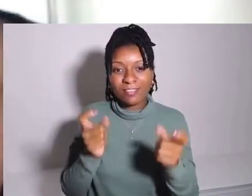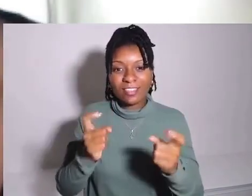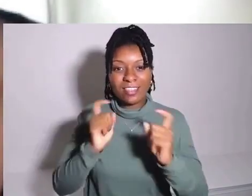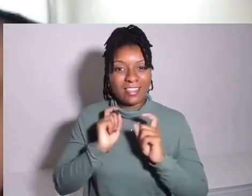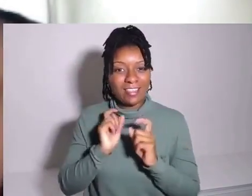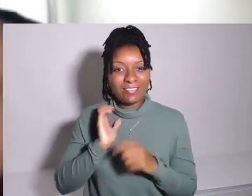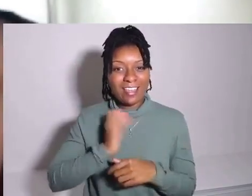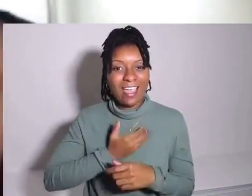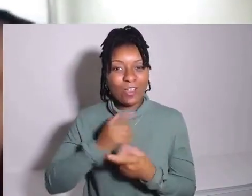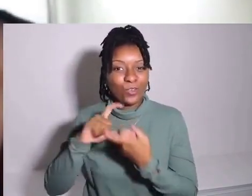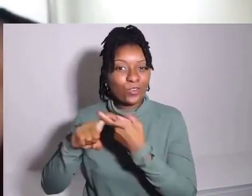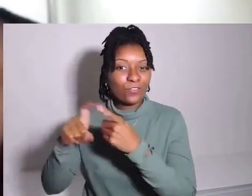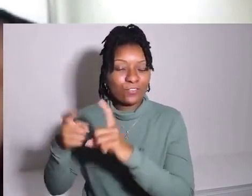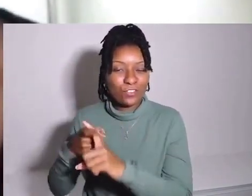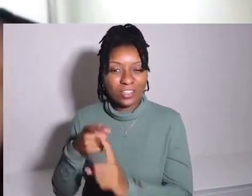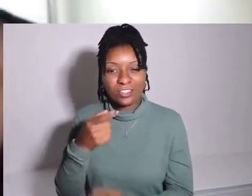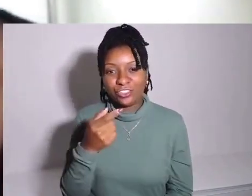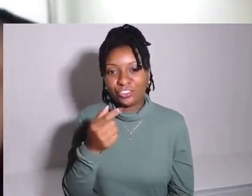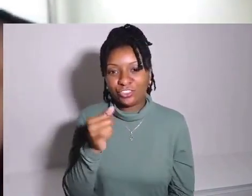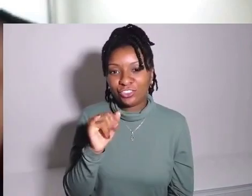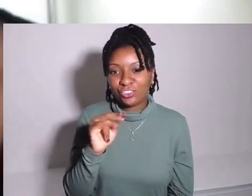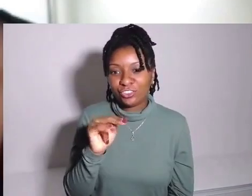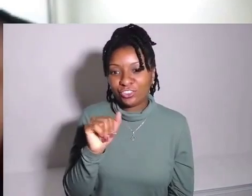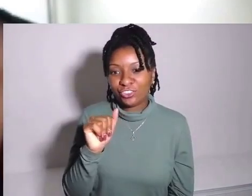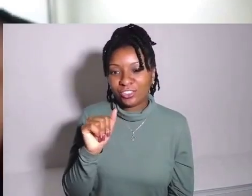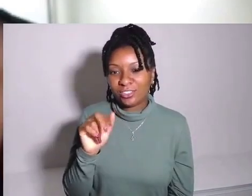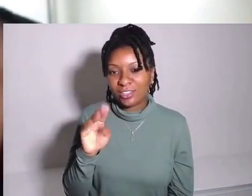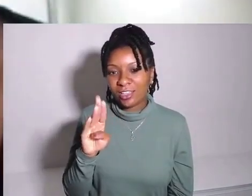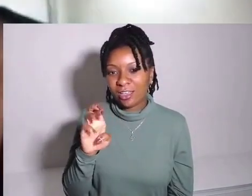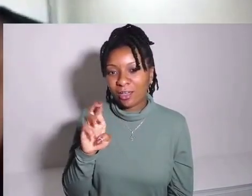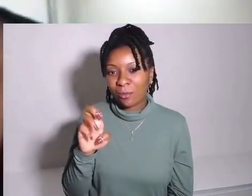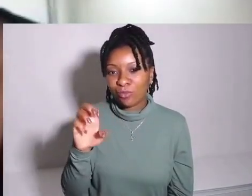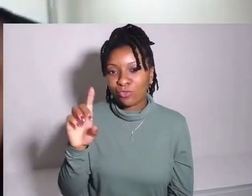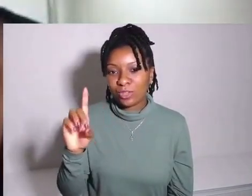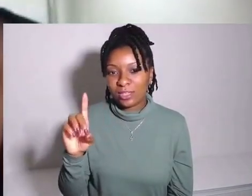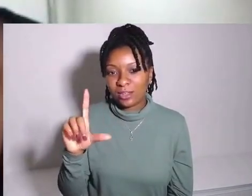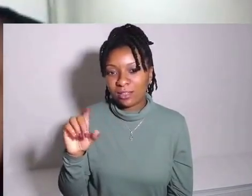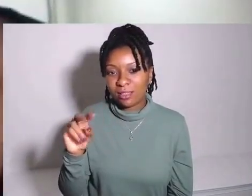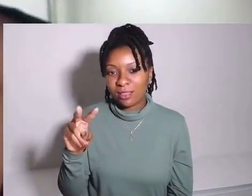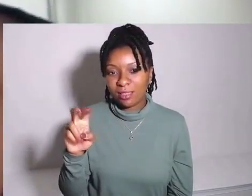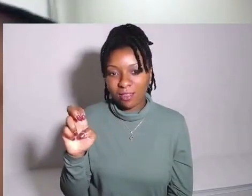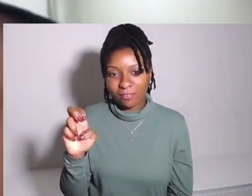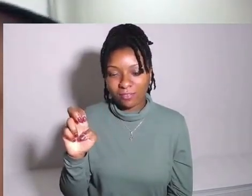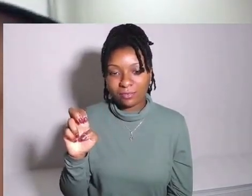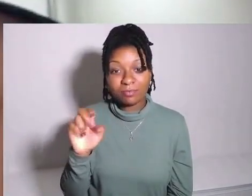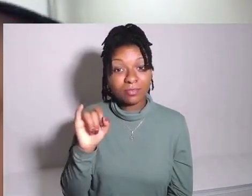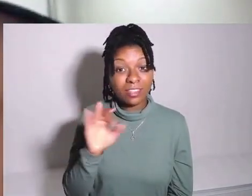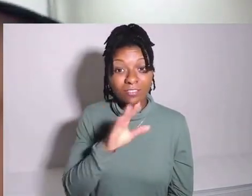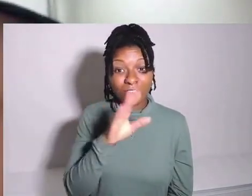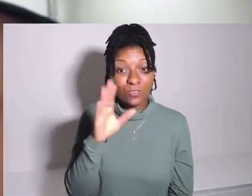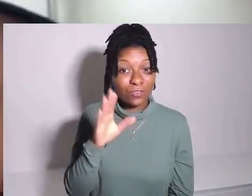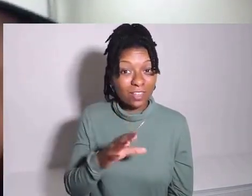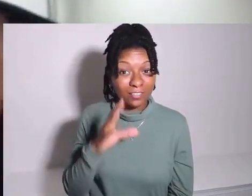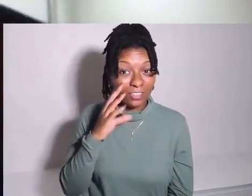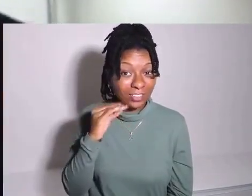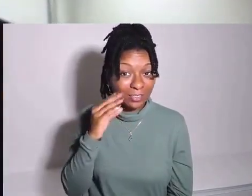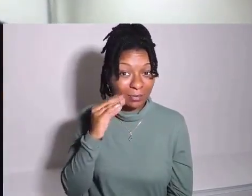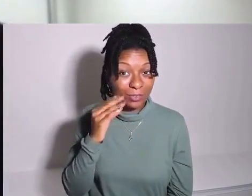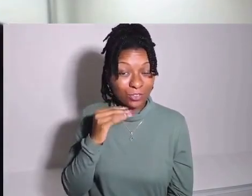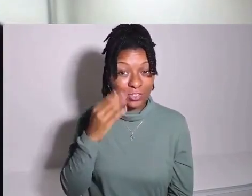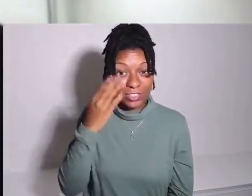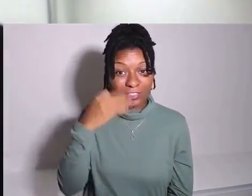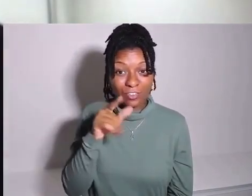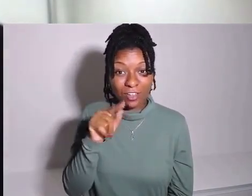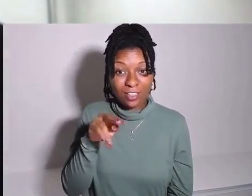our friend, Gina Breedlove. If you've never joined us on the front line here